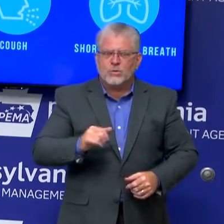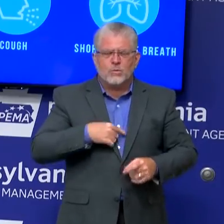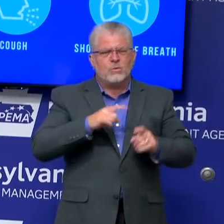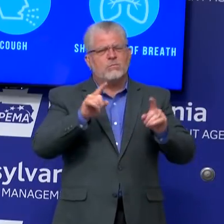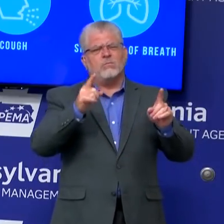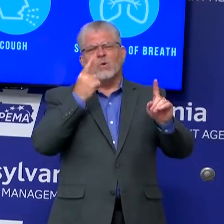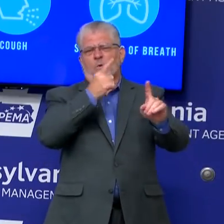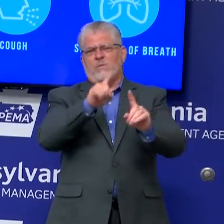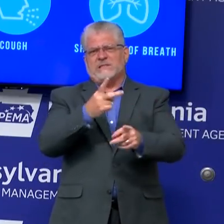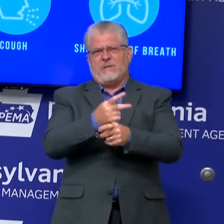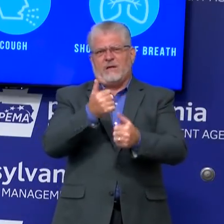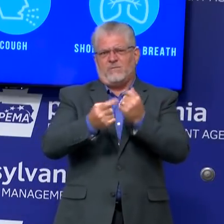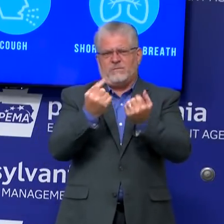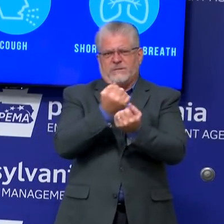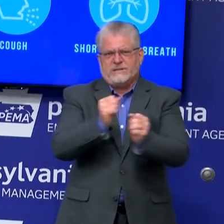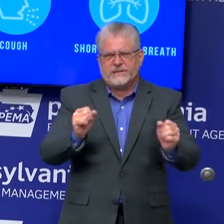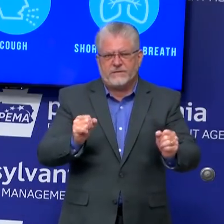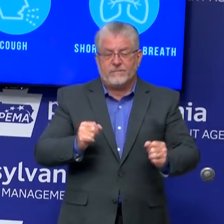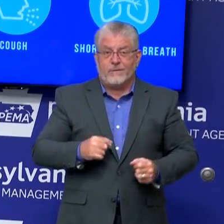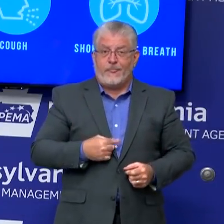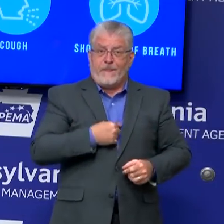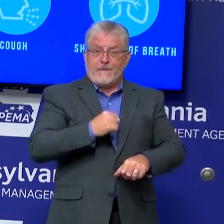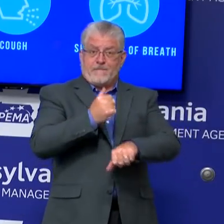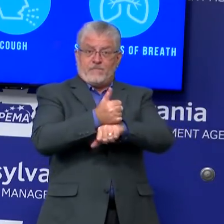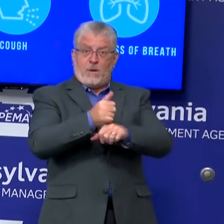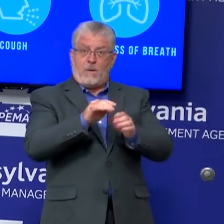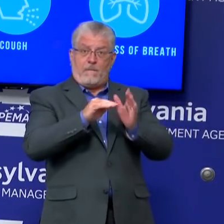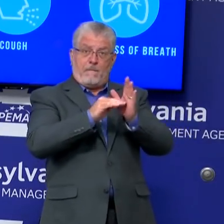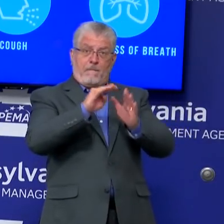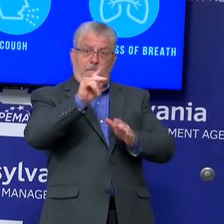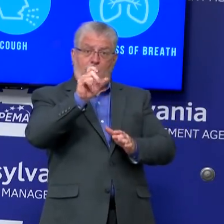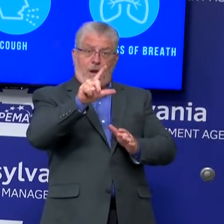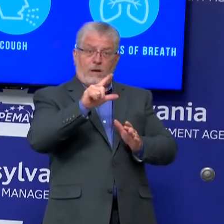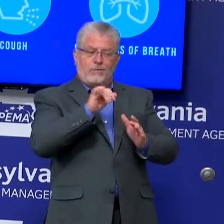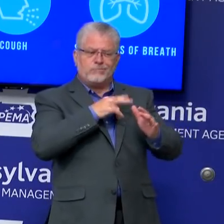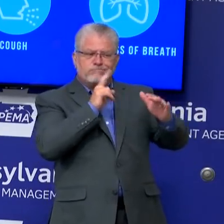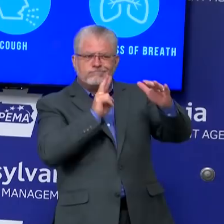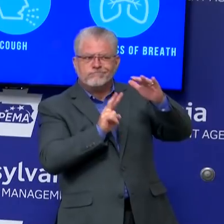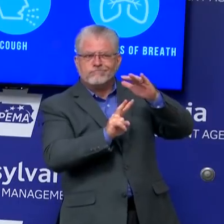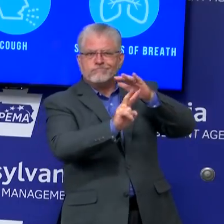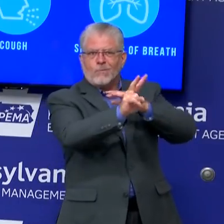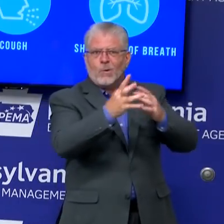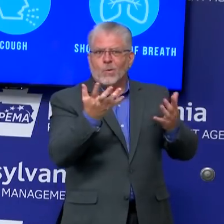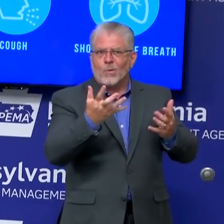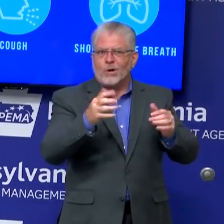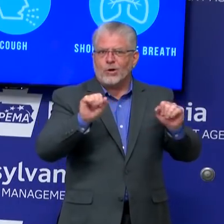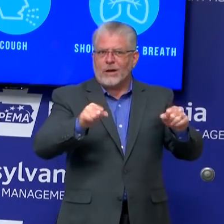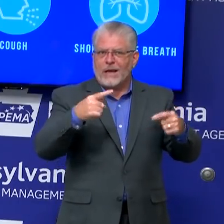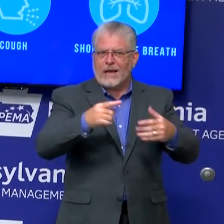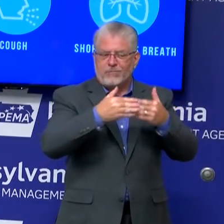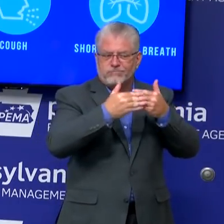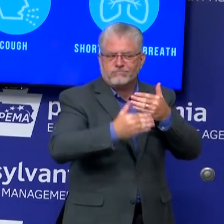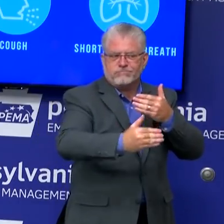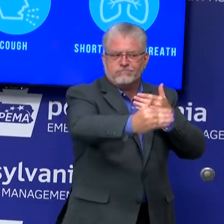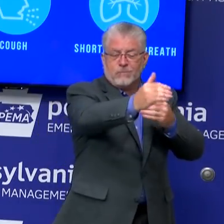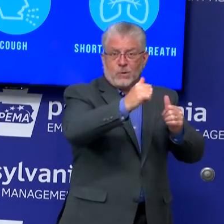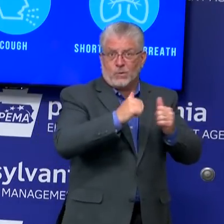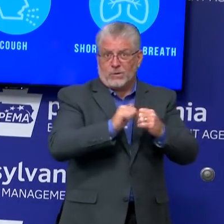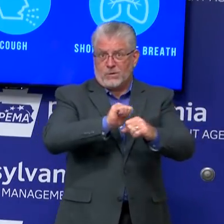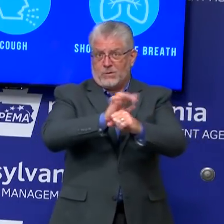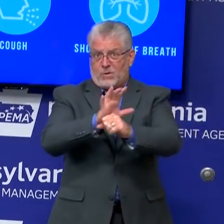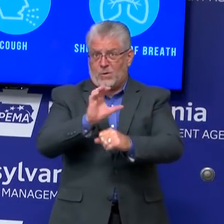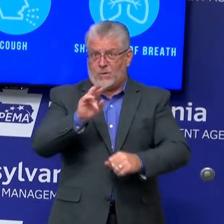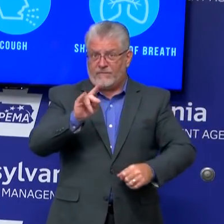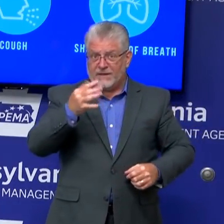now developed, which forecast the disease activity and particularly the viral activity throughout over